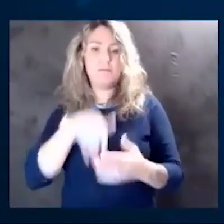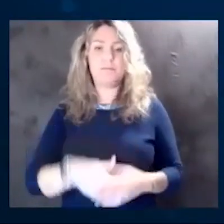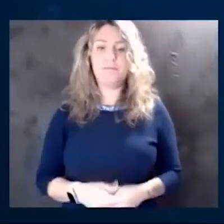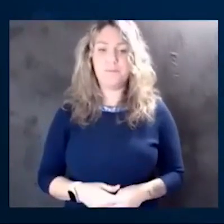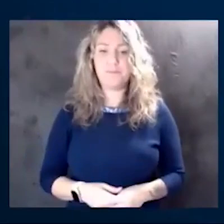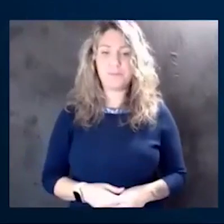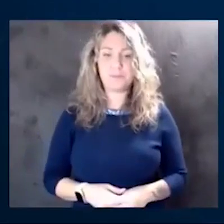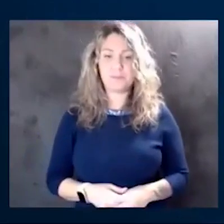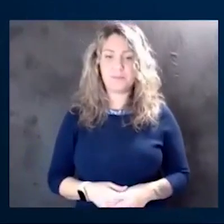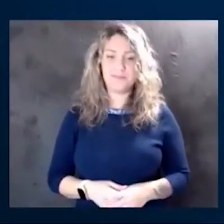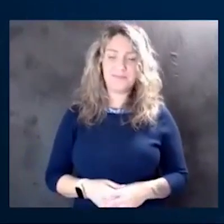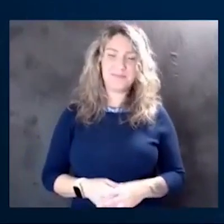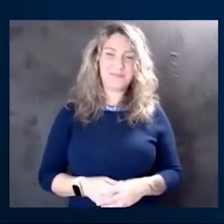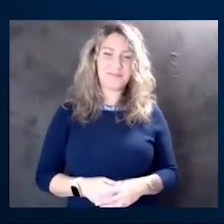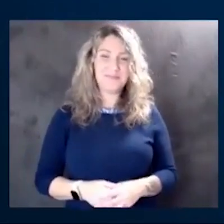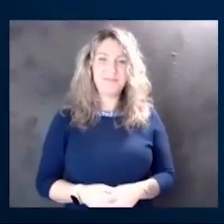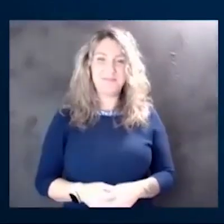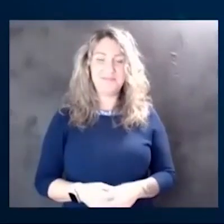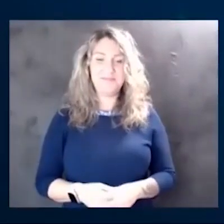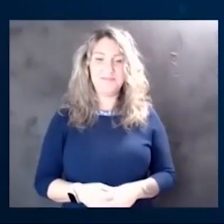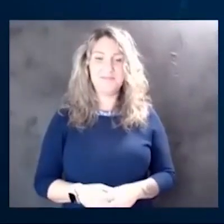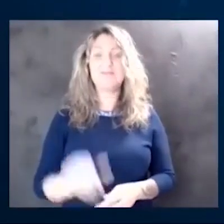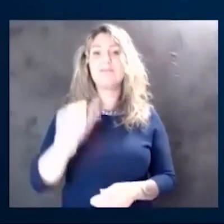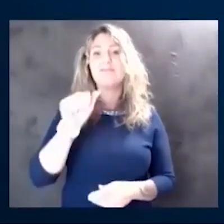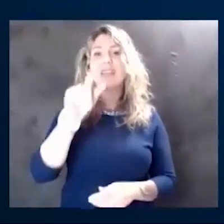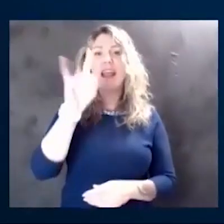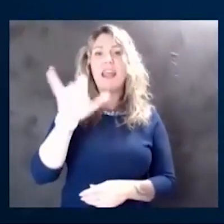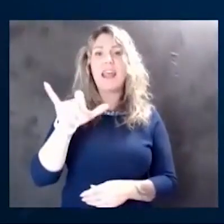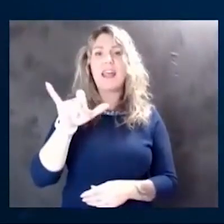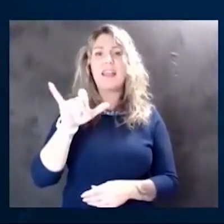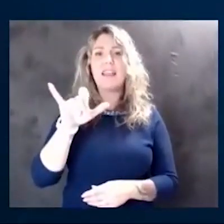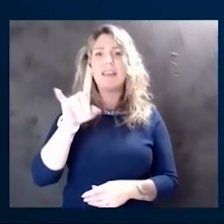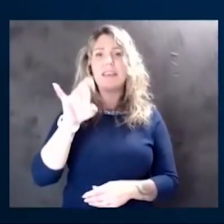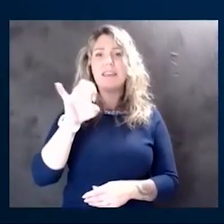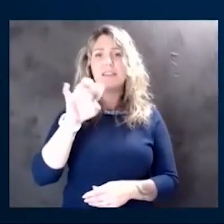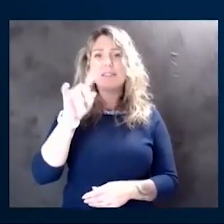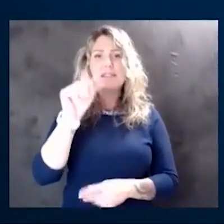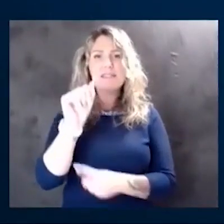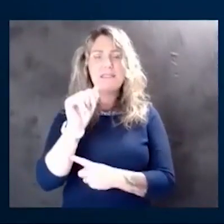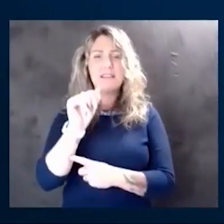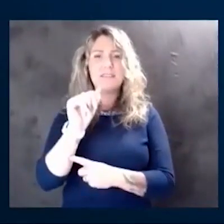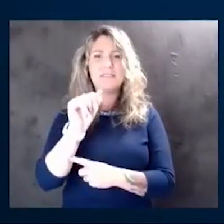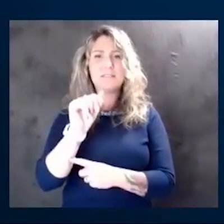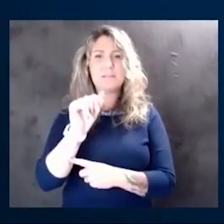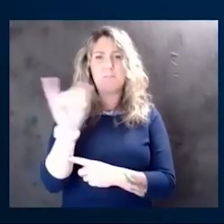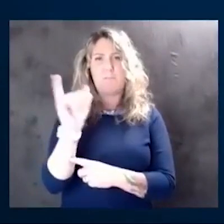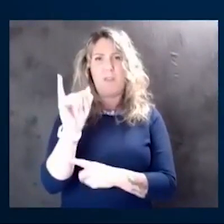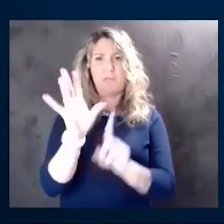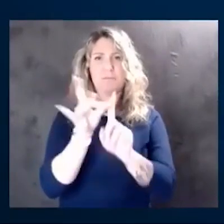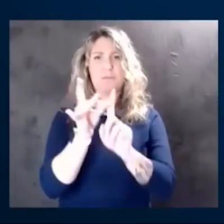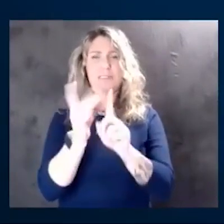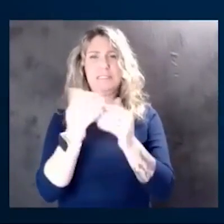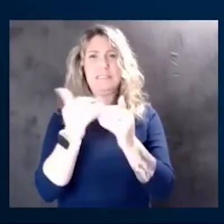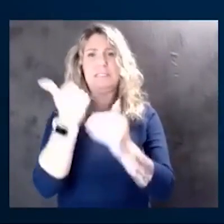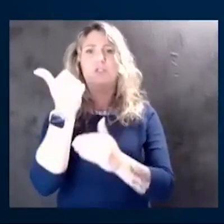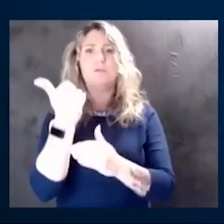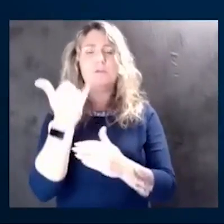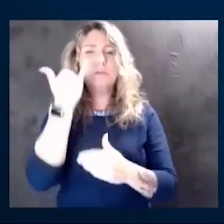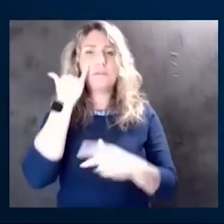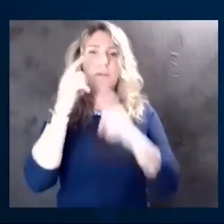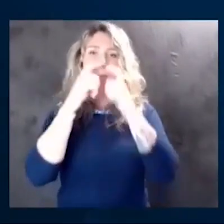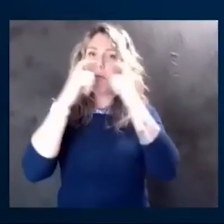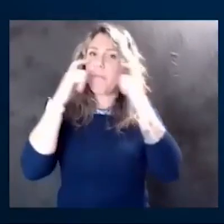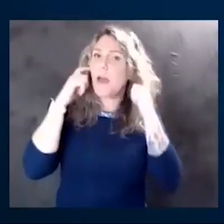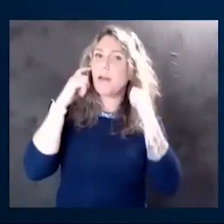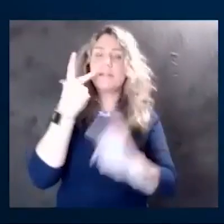All right. Allie is wondering, does Delta infect more easily even if you are masked, vaccinated, and